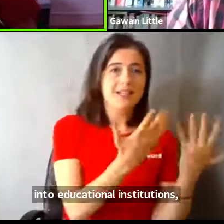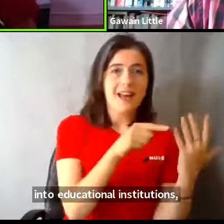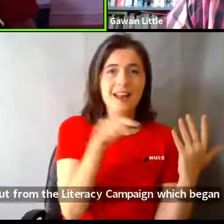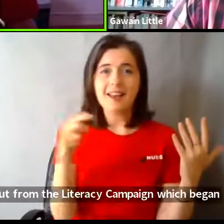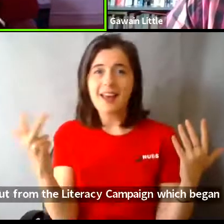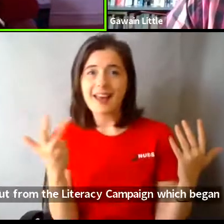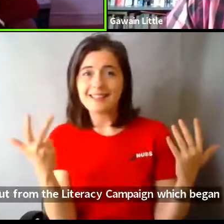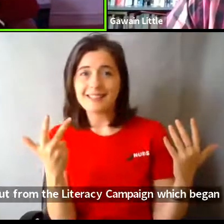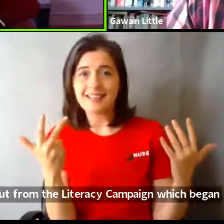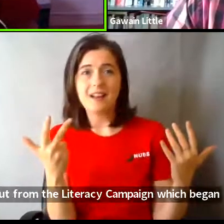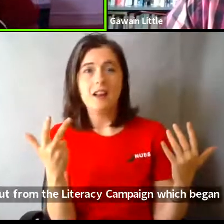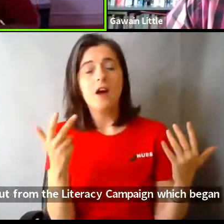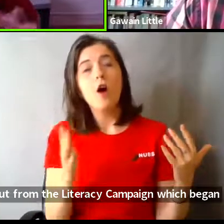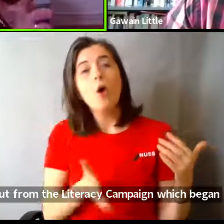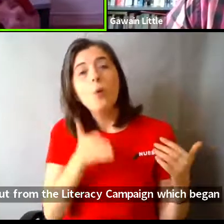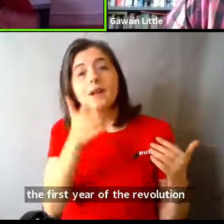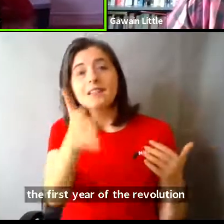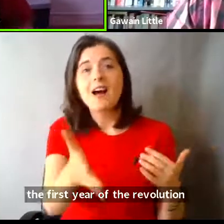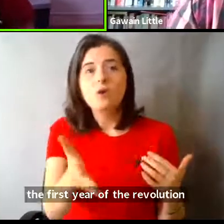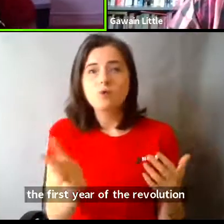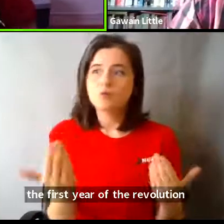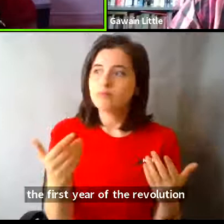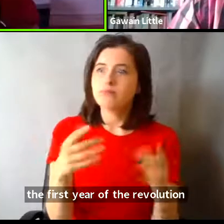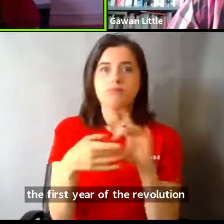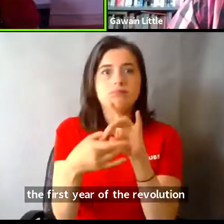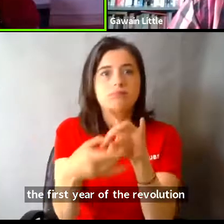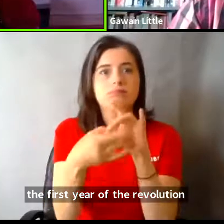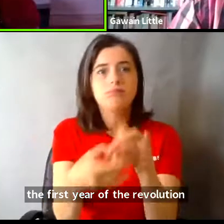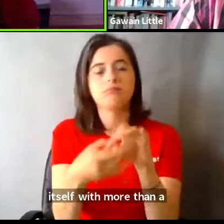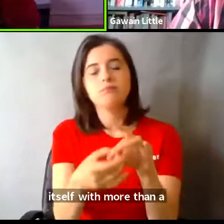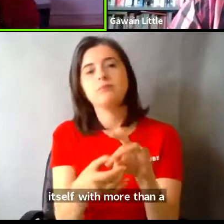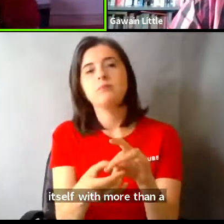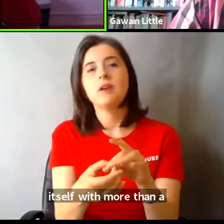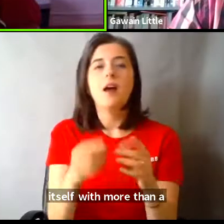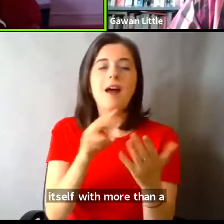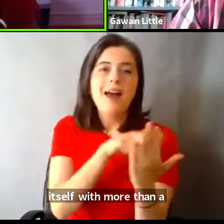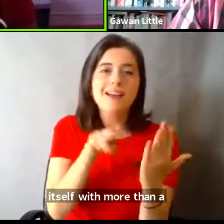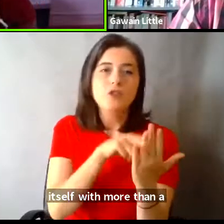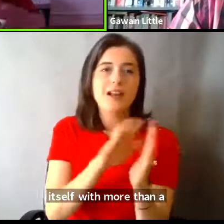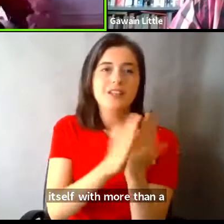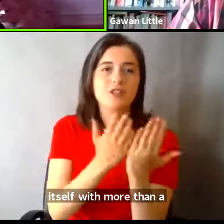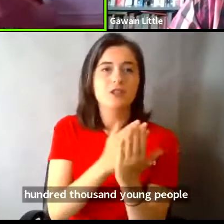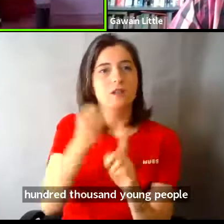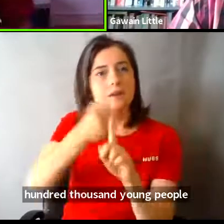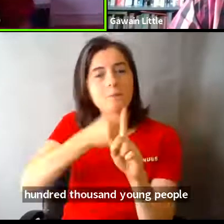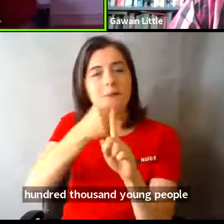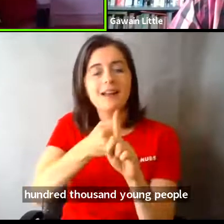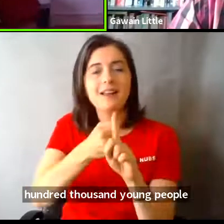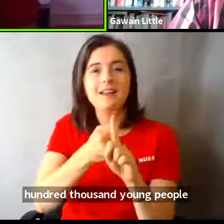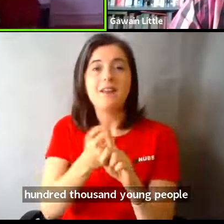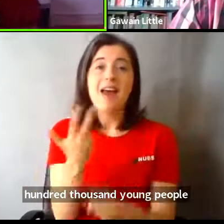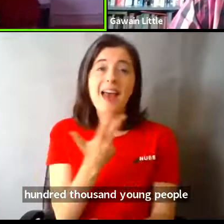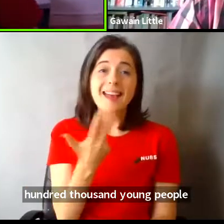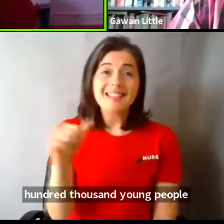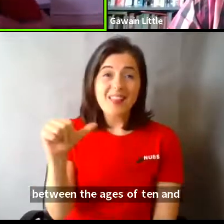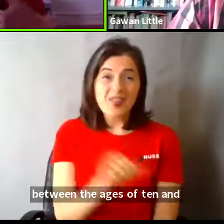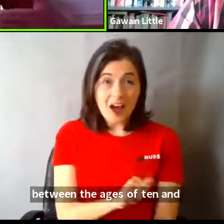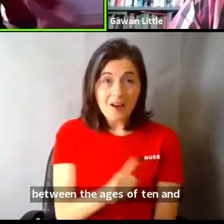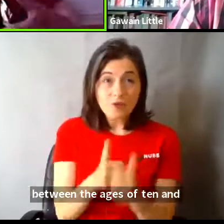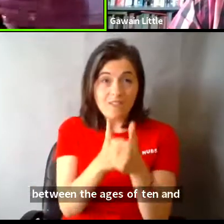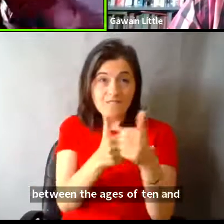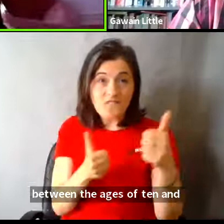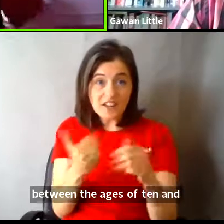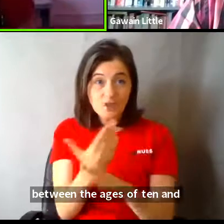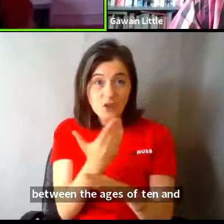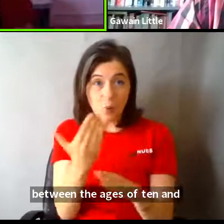massive literacy campaign. 13,000 factory workers and workers inside Cuba